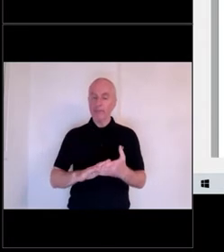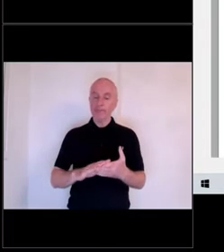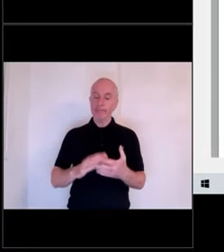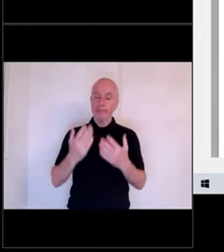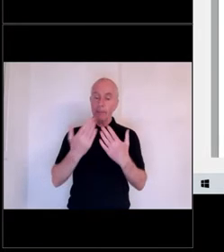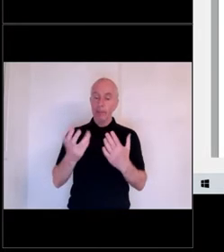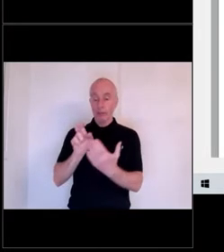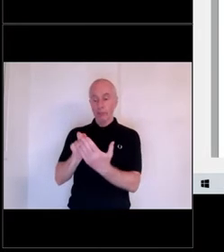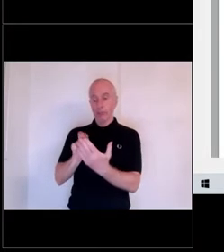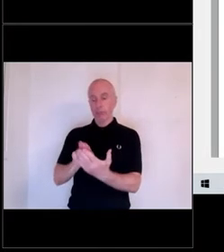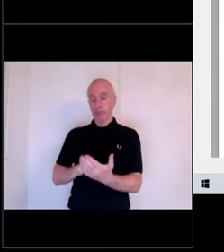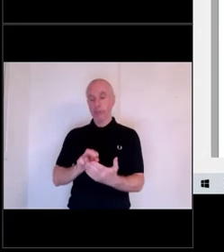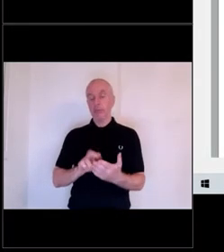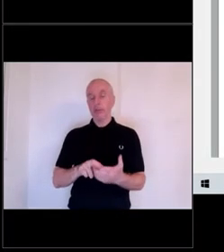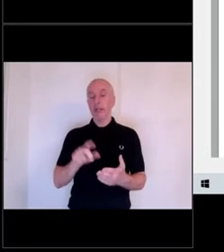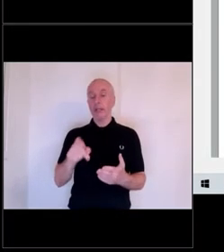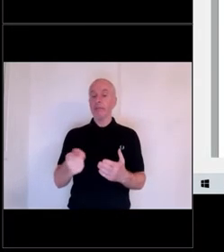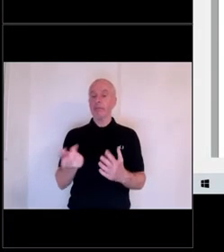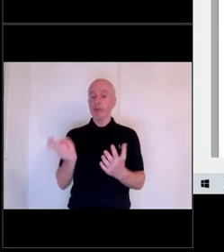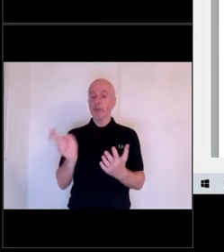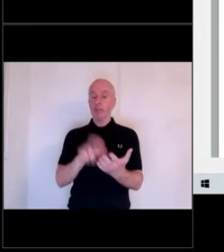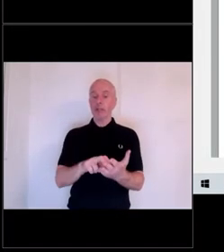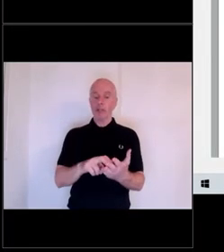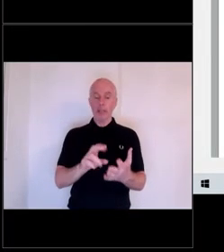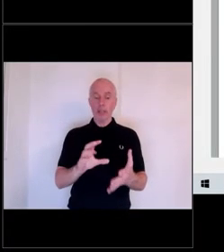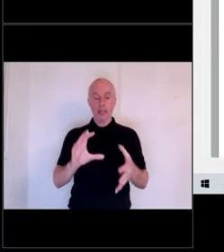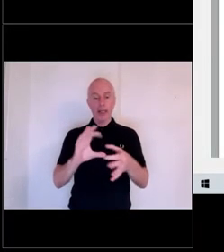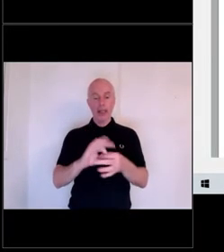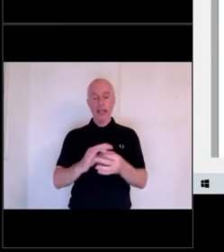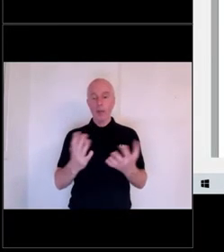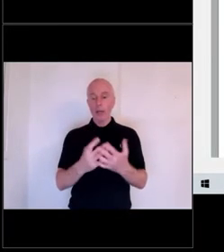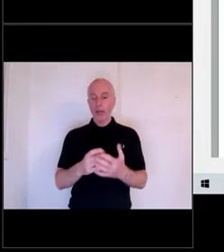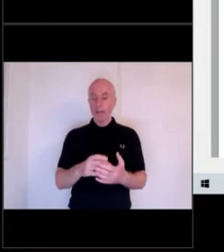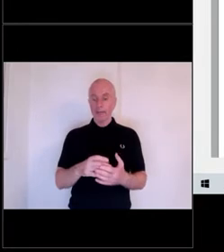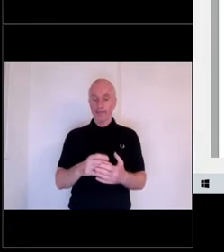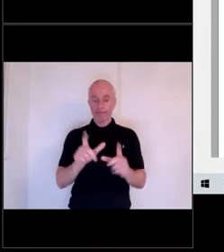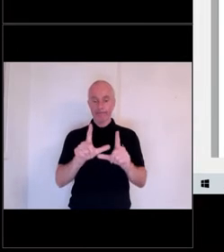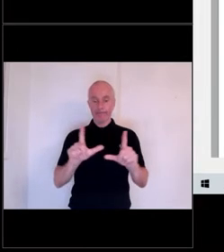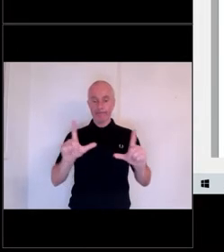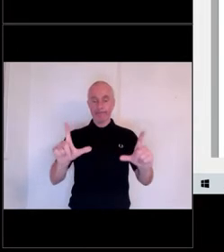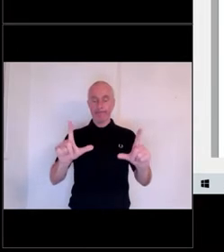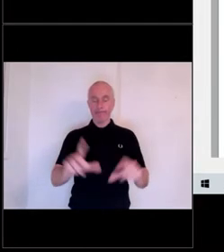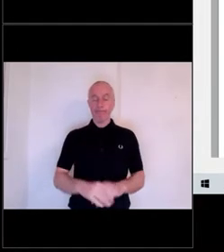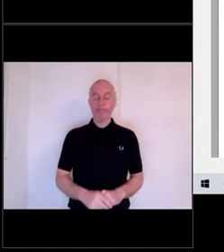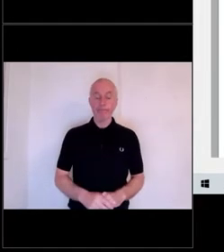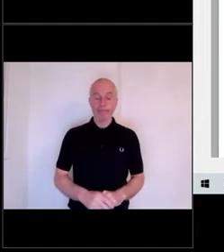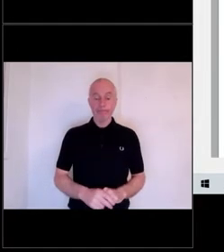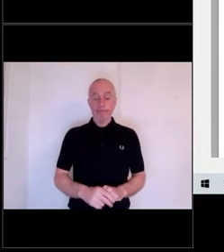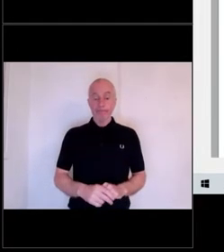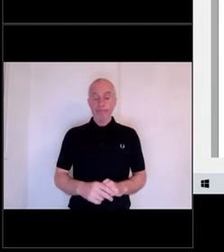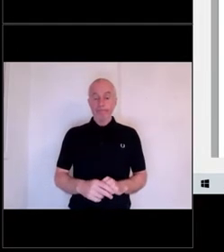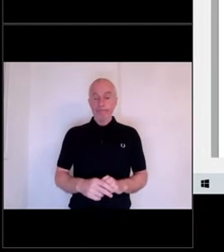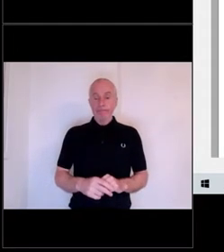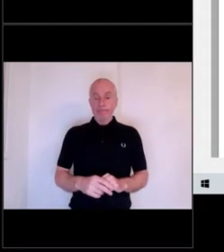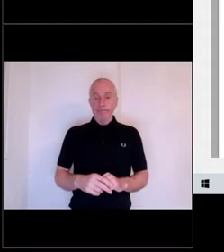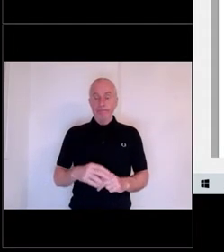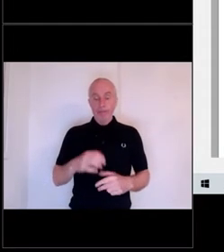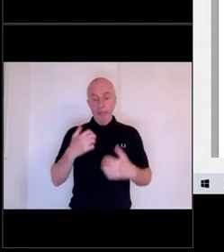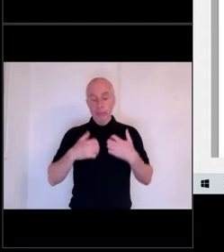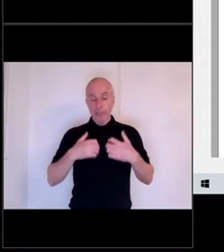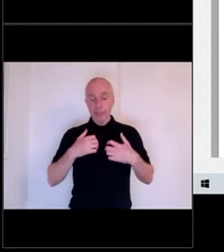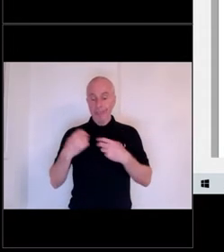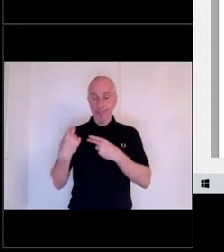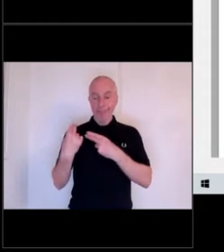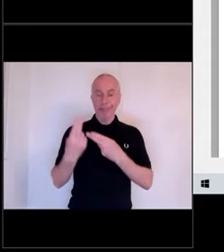and the registration link is there on the screen. So with no further ado, to let Alan introduce himself, but